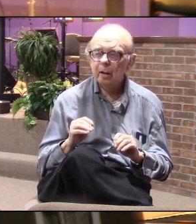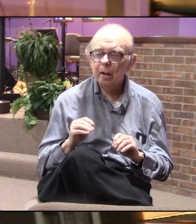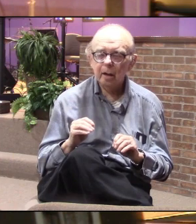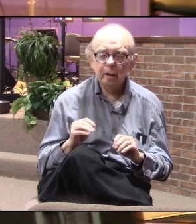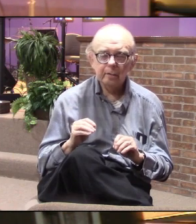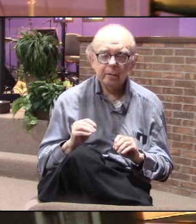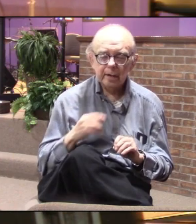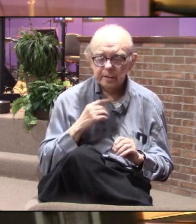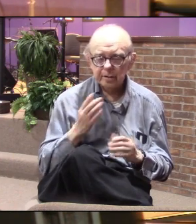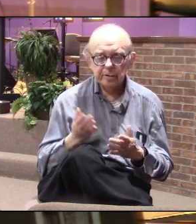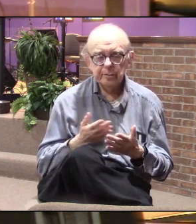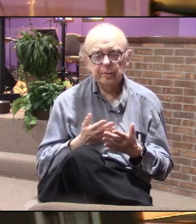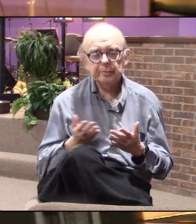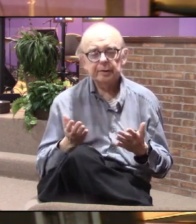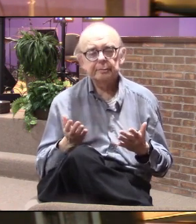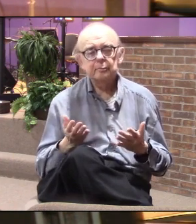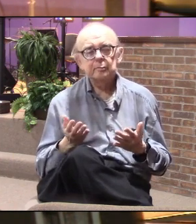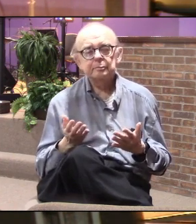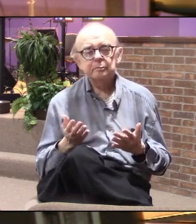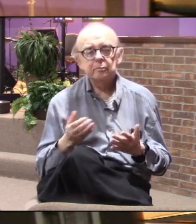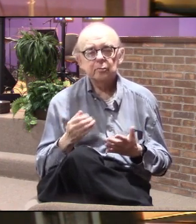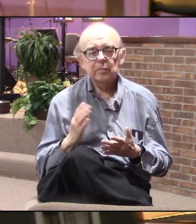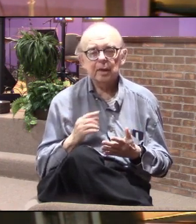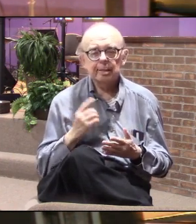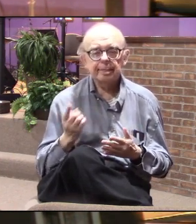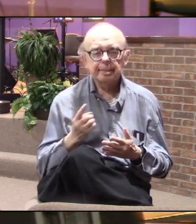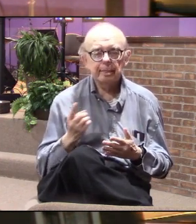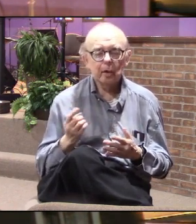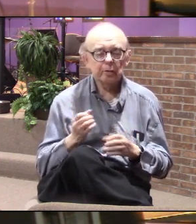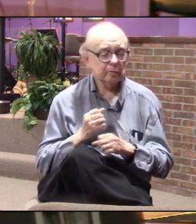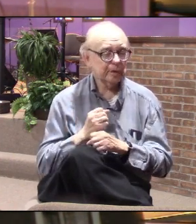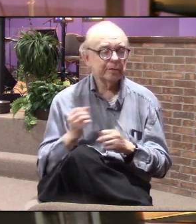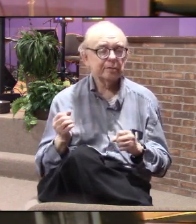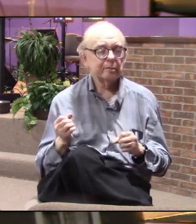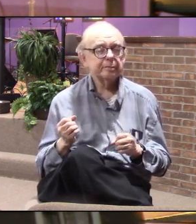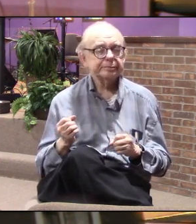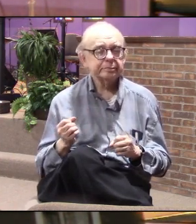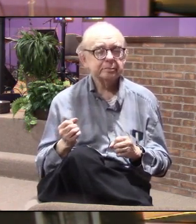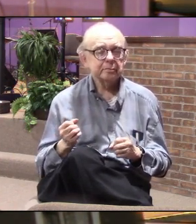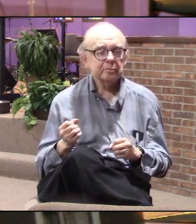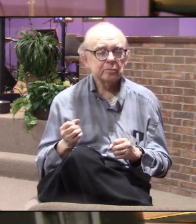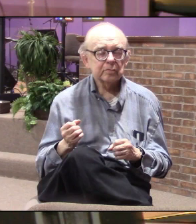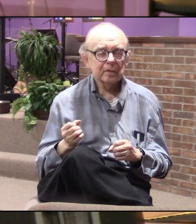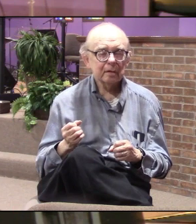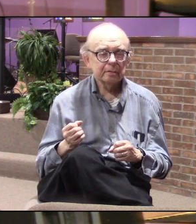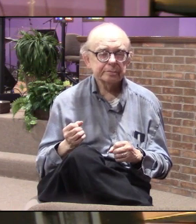And may I say this to you, God's always got the winning hand.